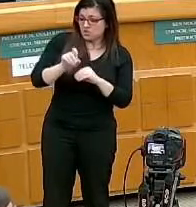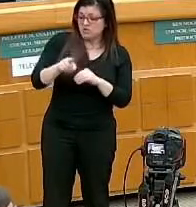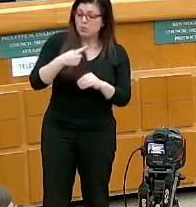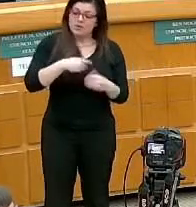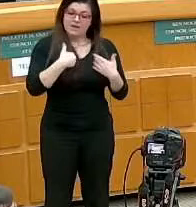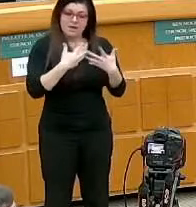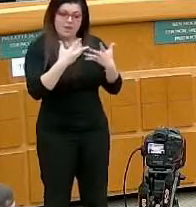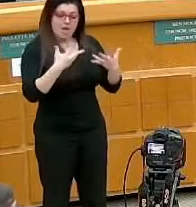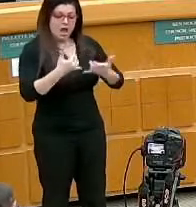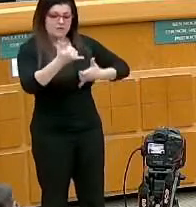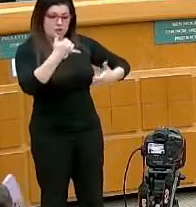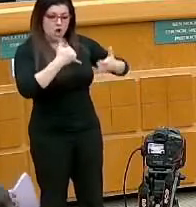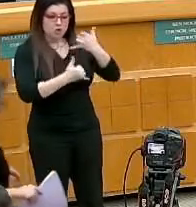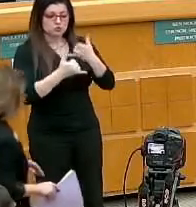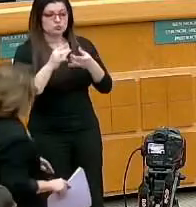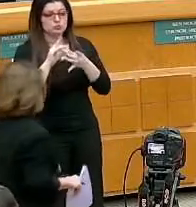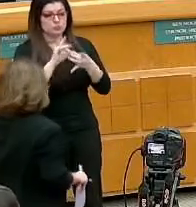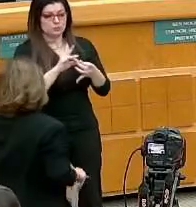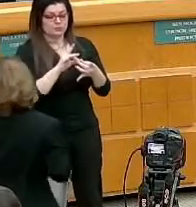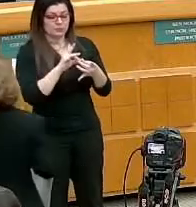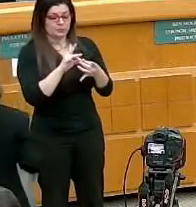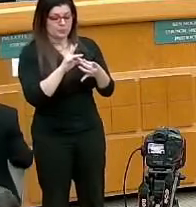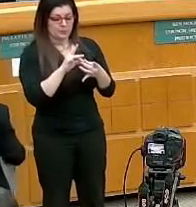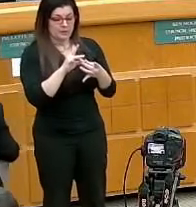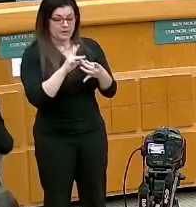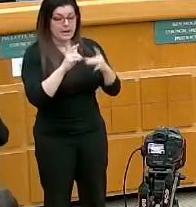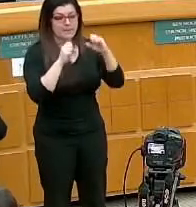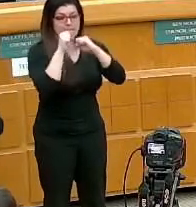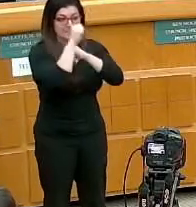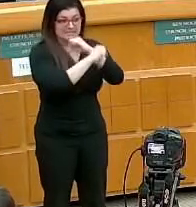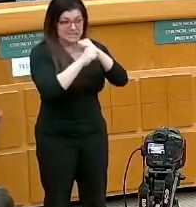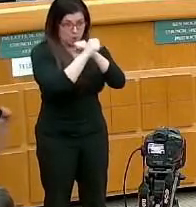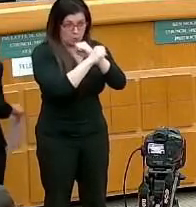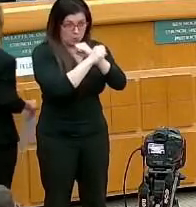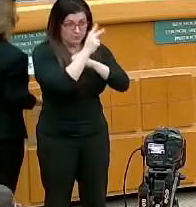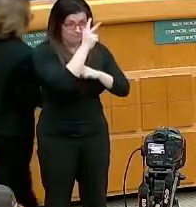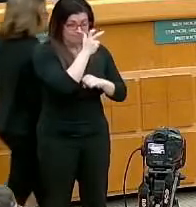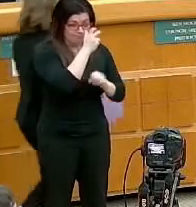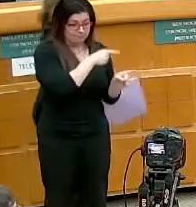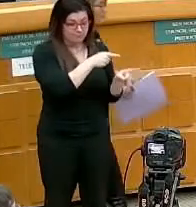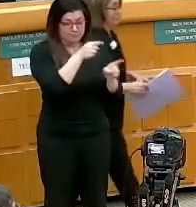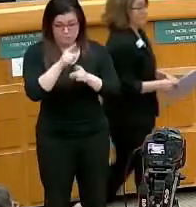mosquitoes and coronavirus. Is that something that you can answer?